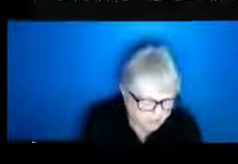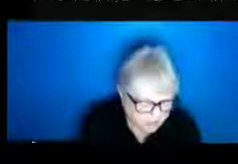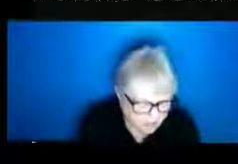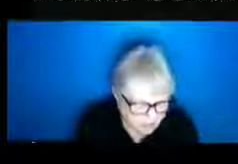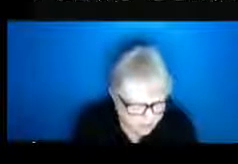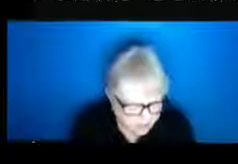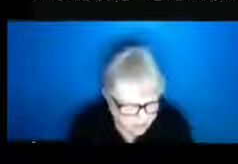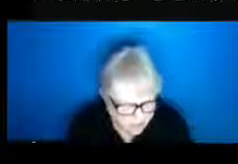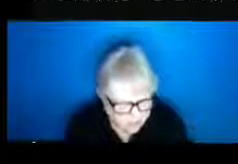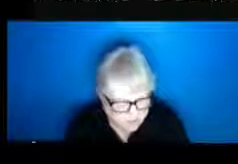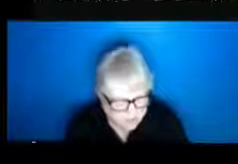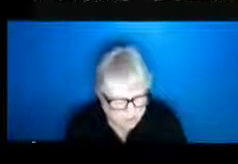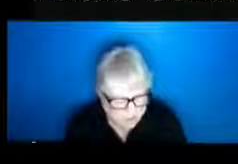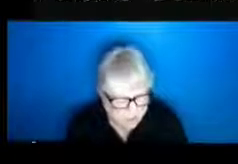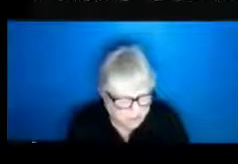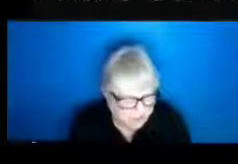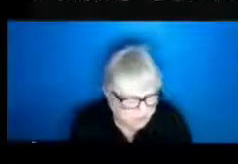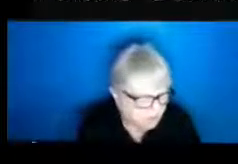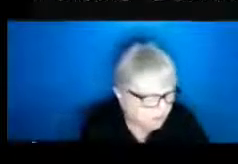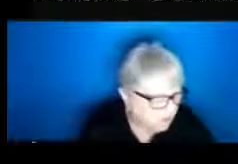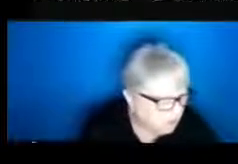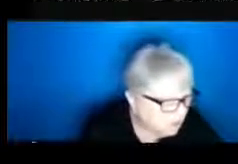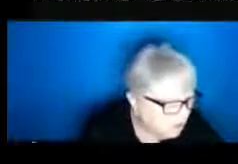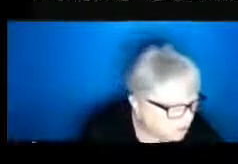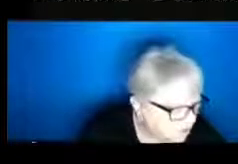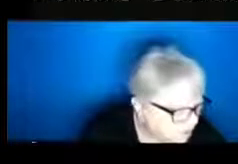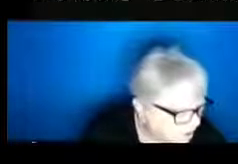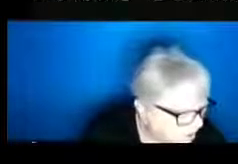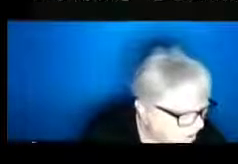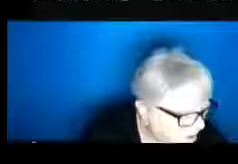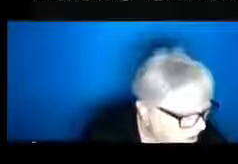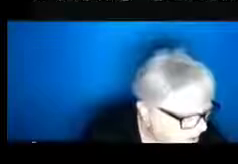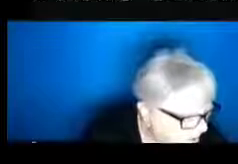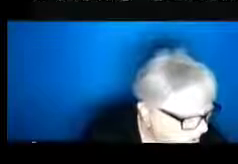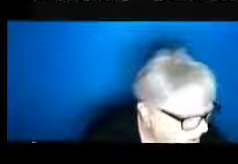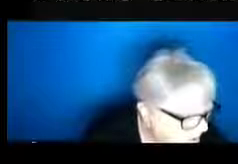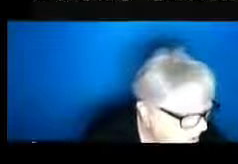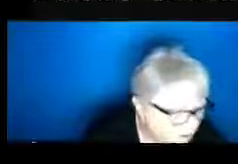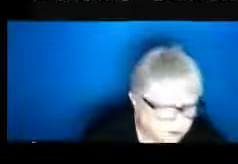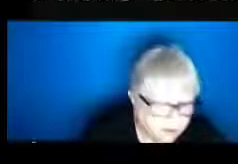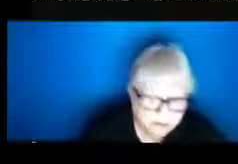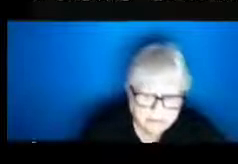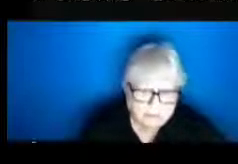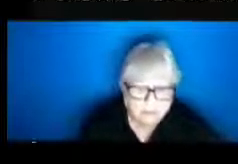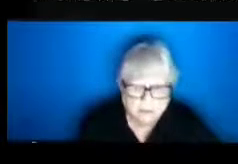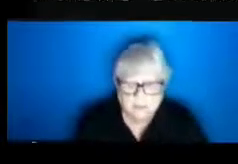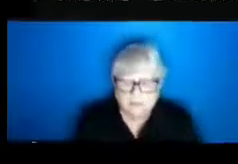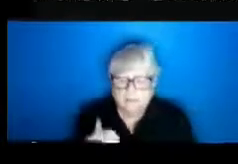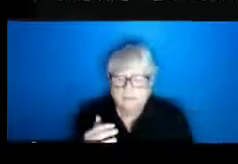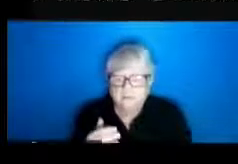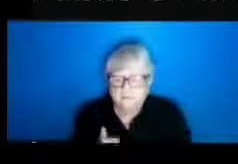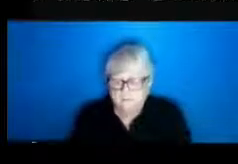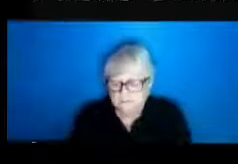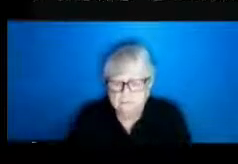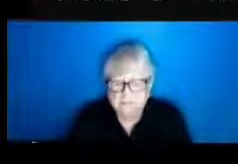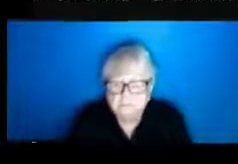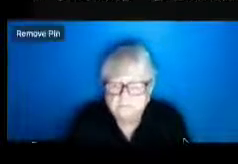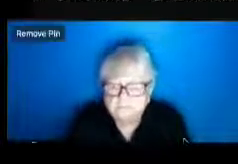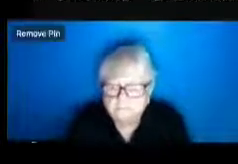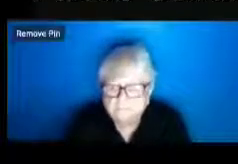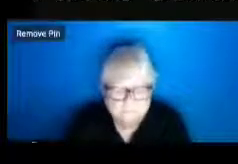that nice kind of beltway of the South Bay, with San Jose here leading to Palo Alto and the Stanford